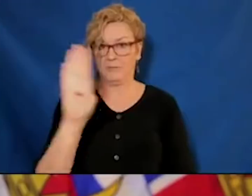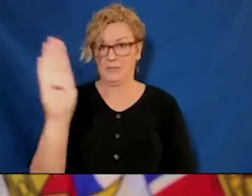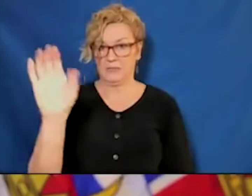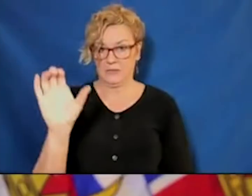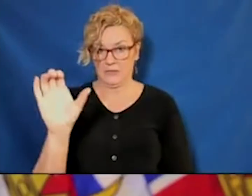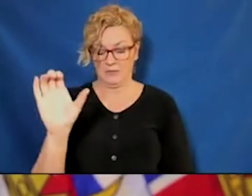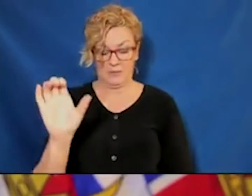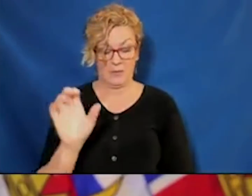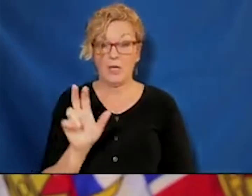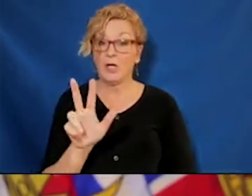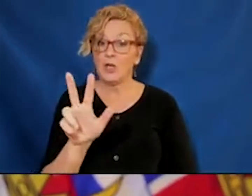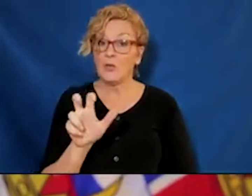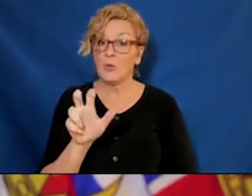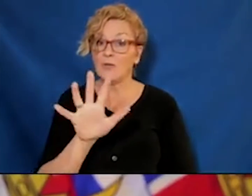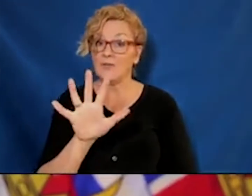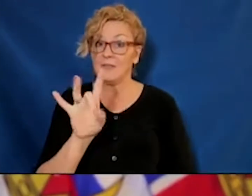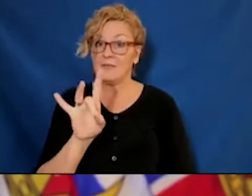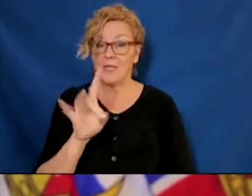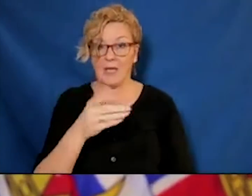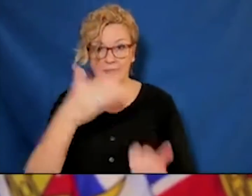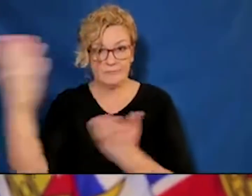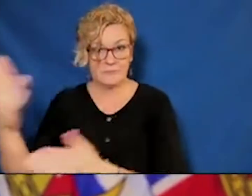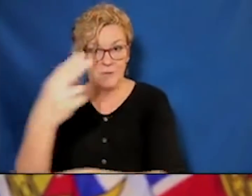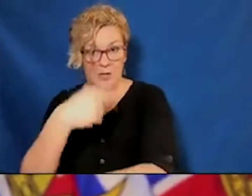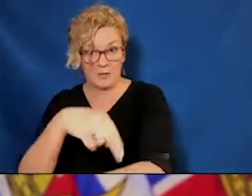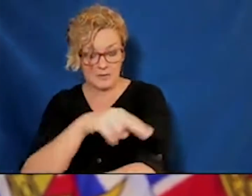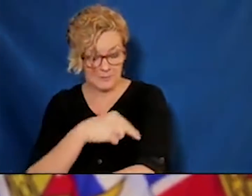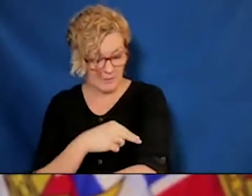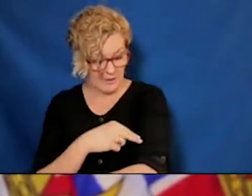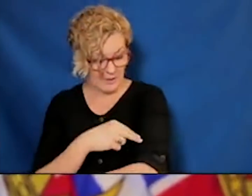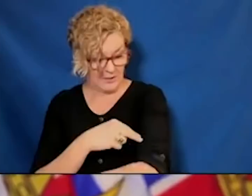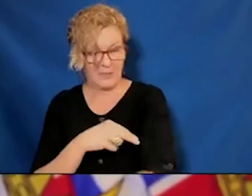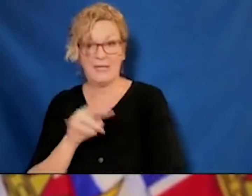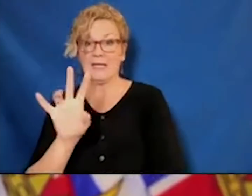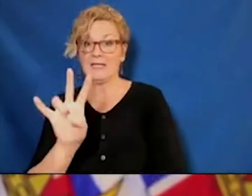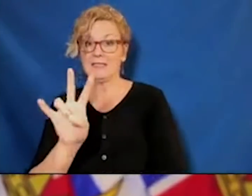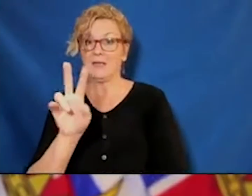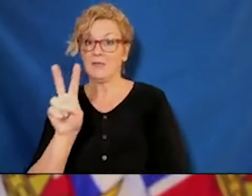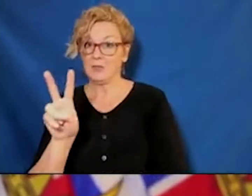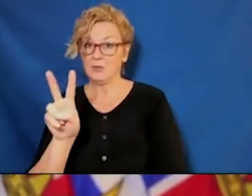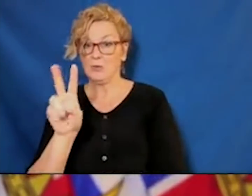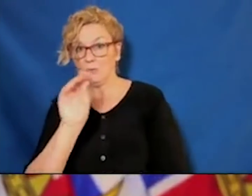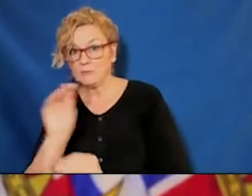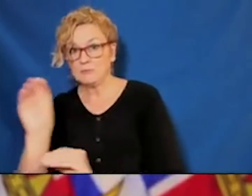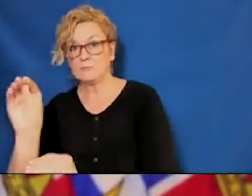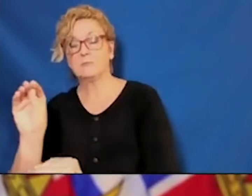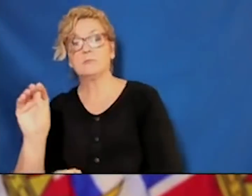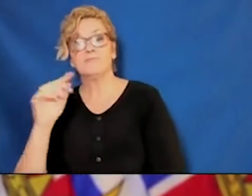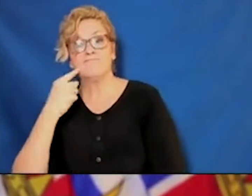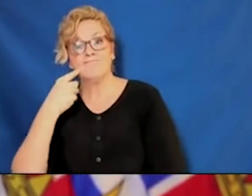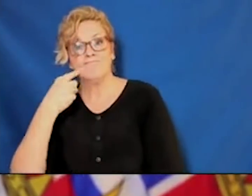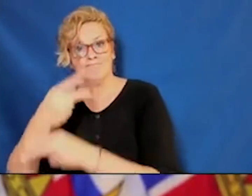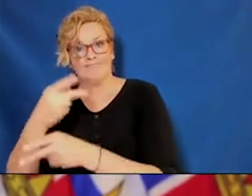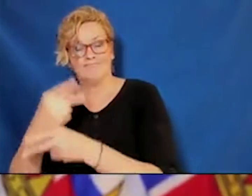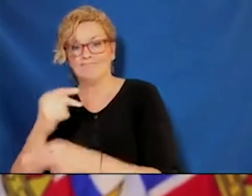358 are in hospital currently, 72 of whom are in critical care or ICU. We have